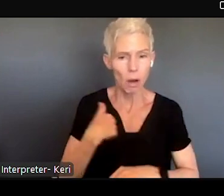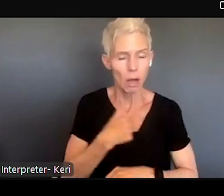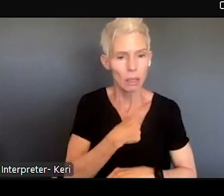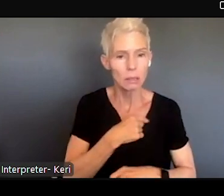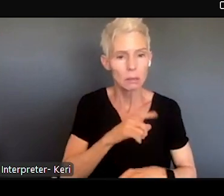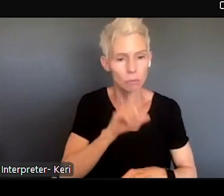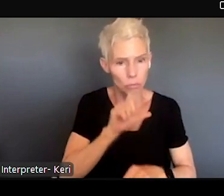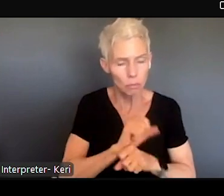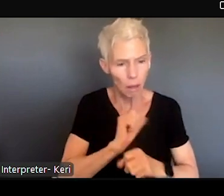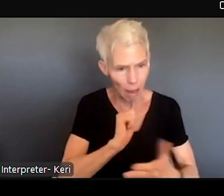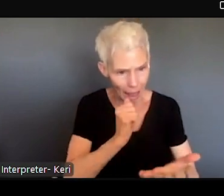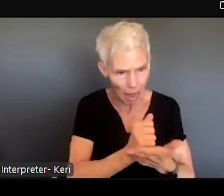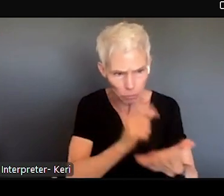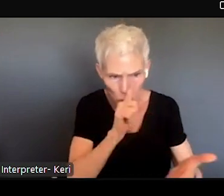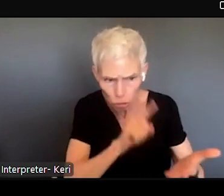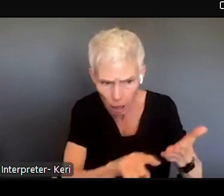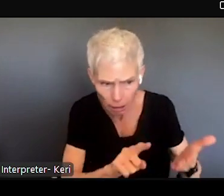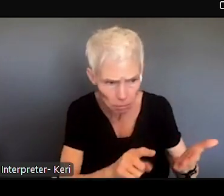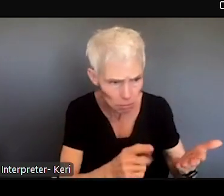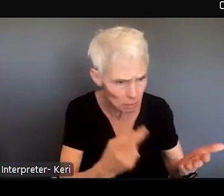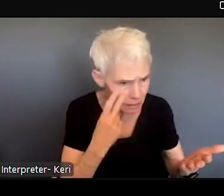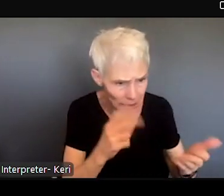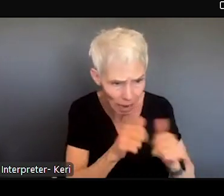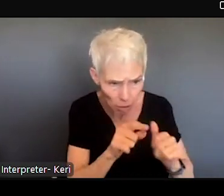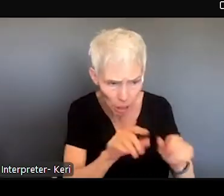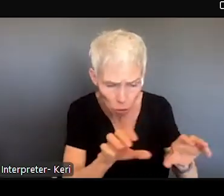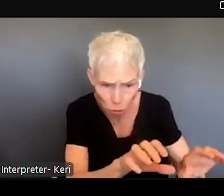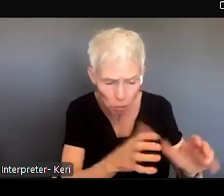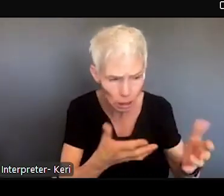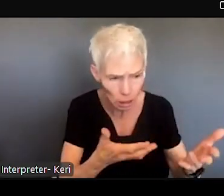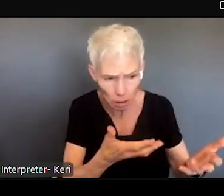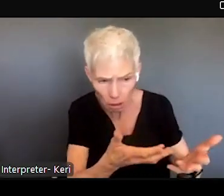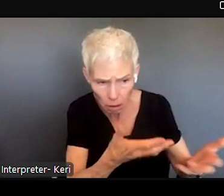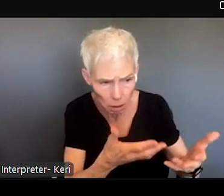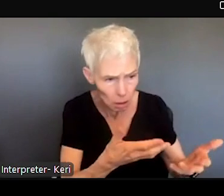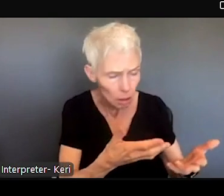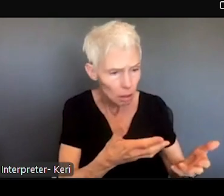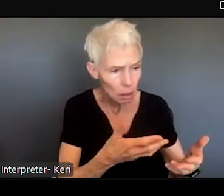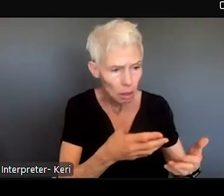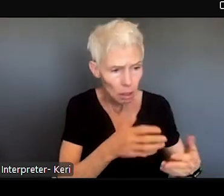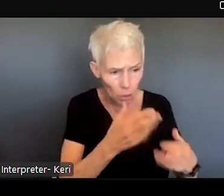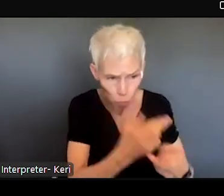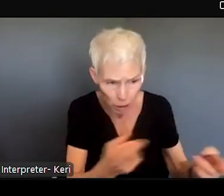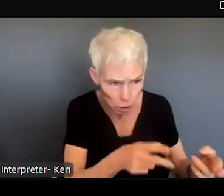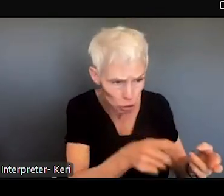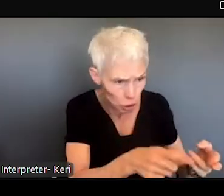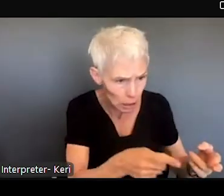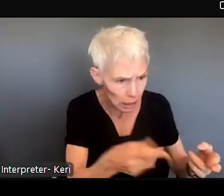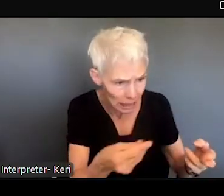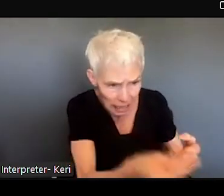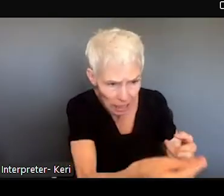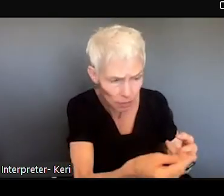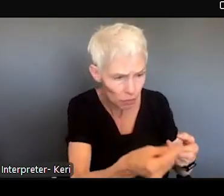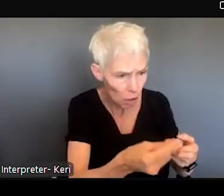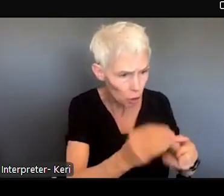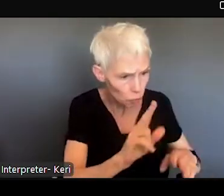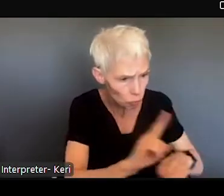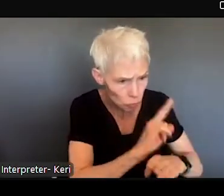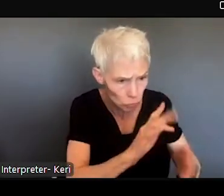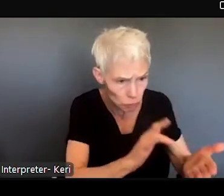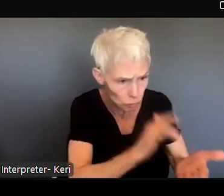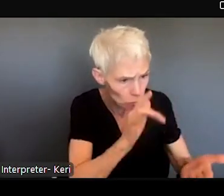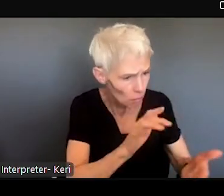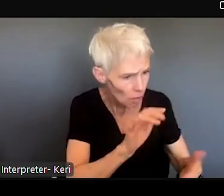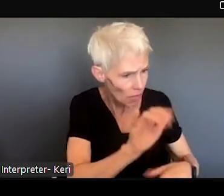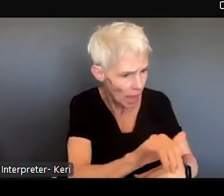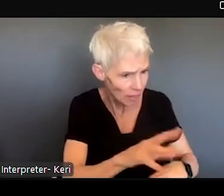help check in person. How are they doing? Have they been using the resources we were providing